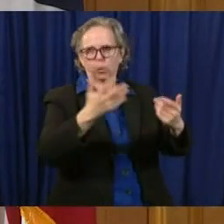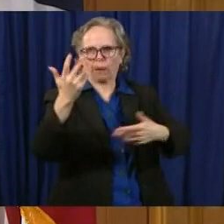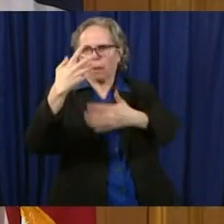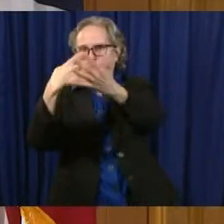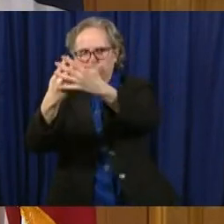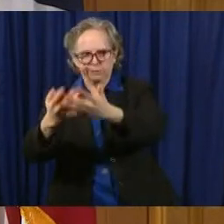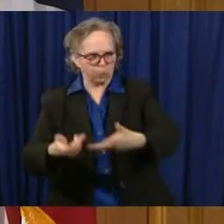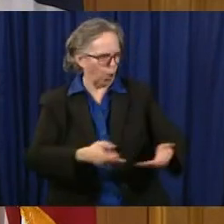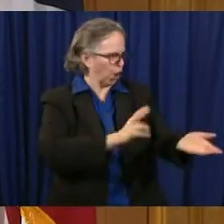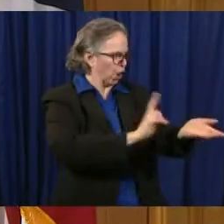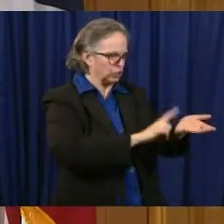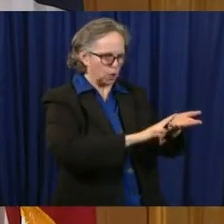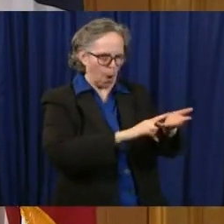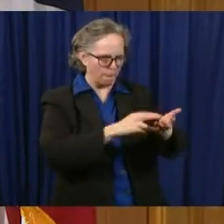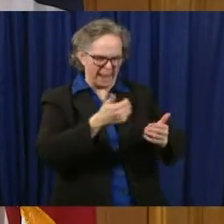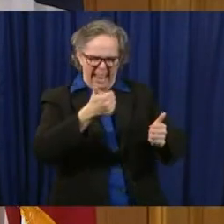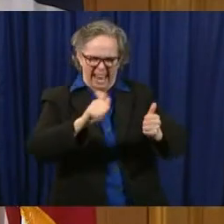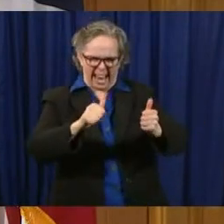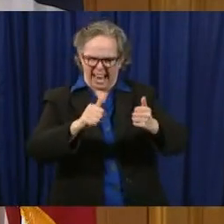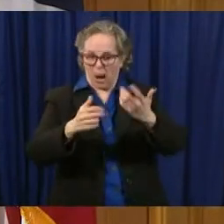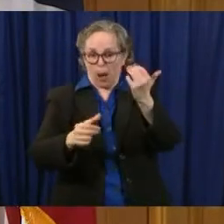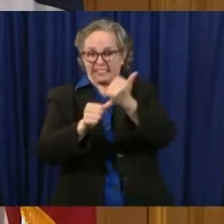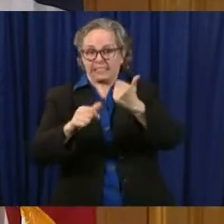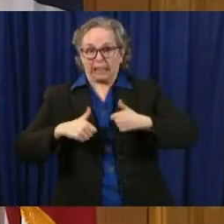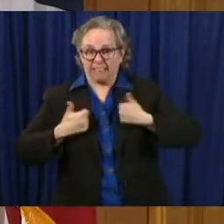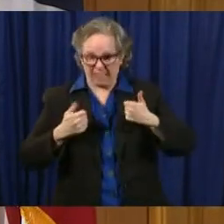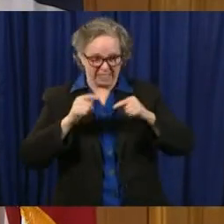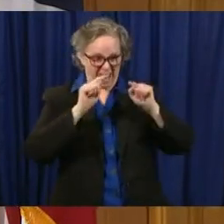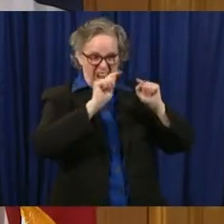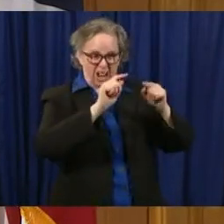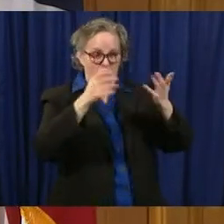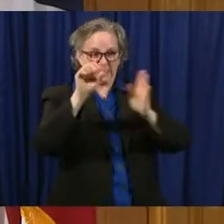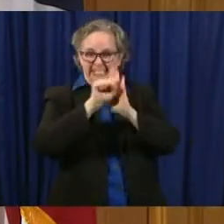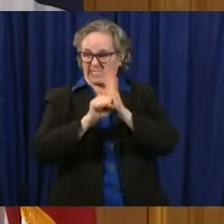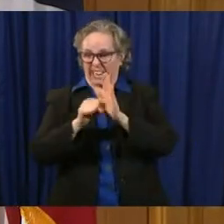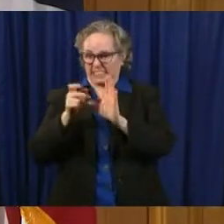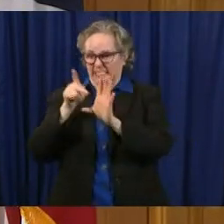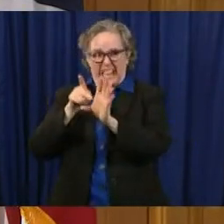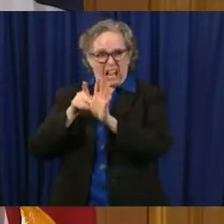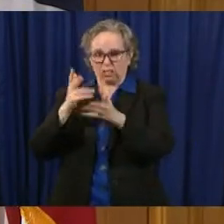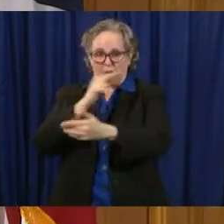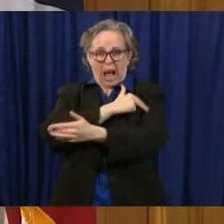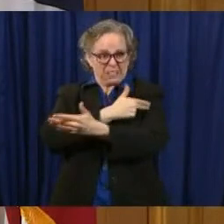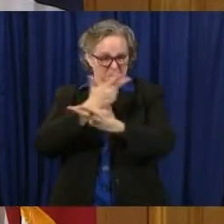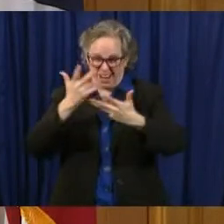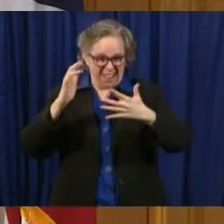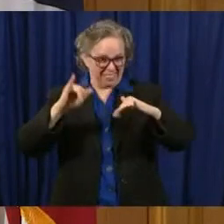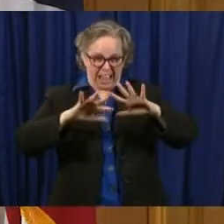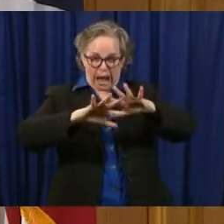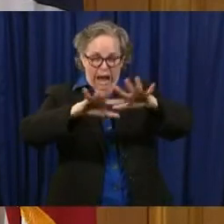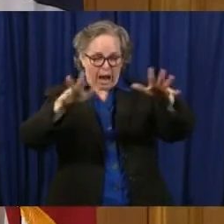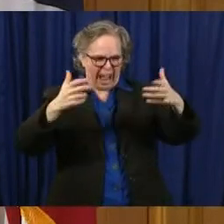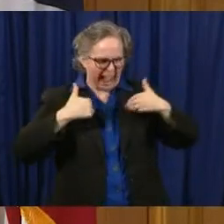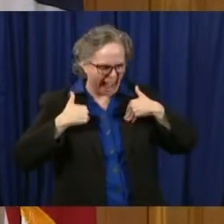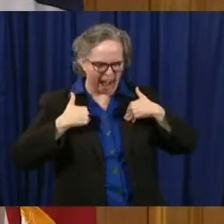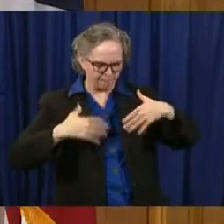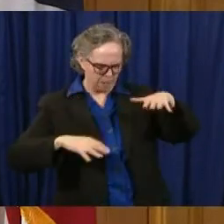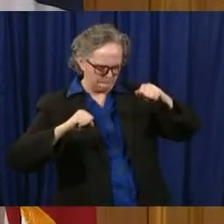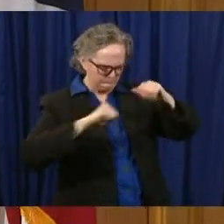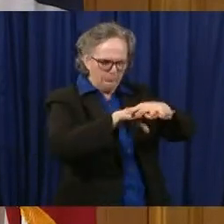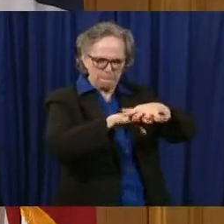care, in our state psychiatric hospitals. These are the things that whenever we've got groups of people together in Ohio,